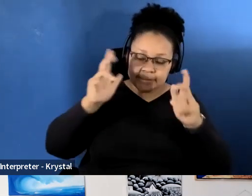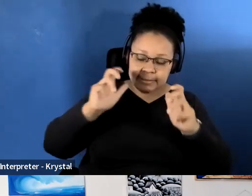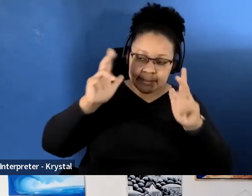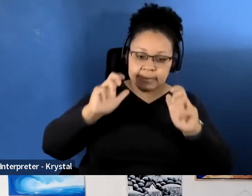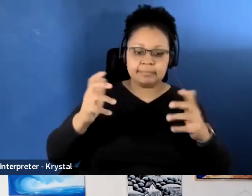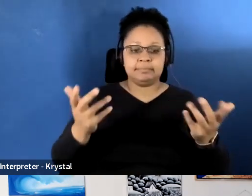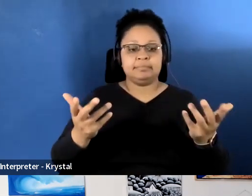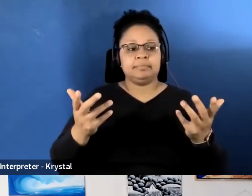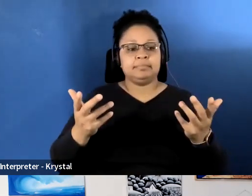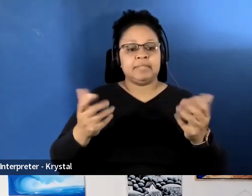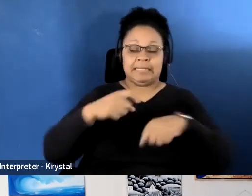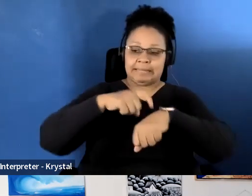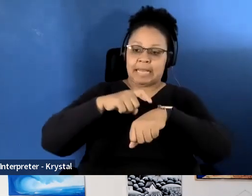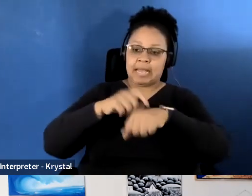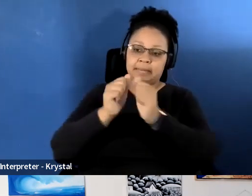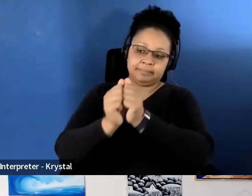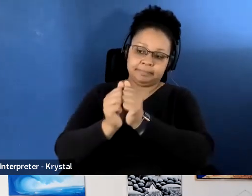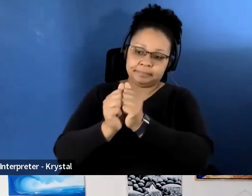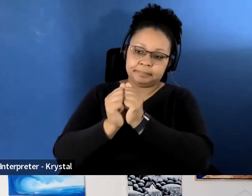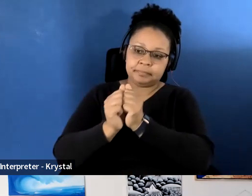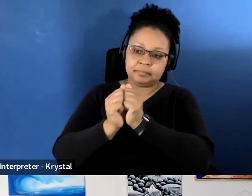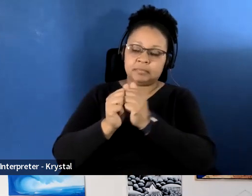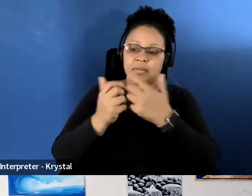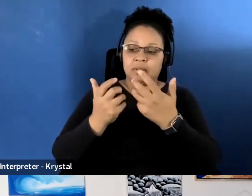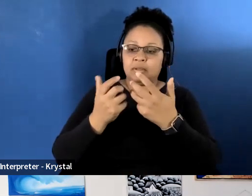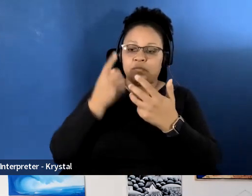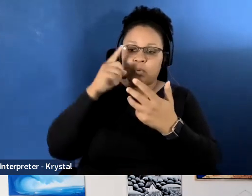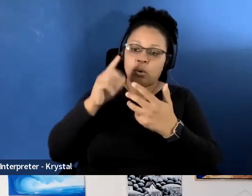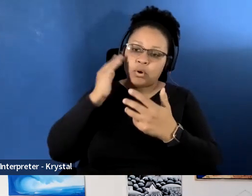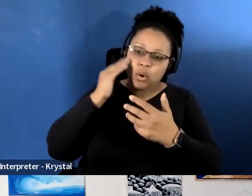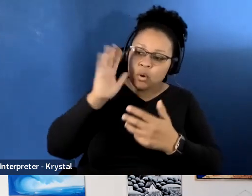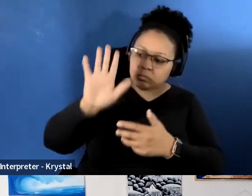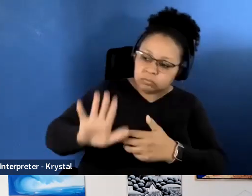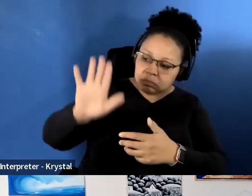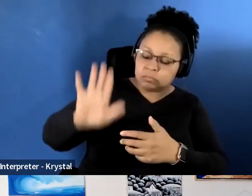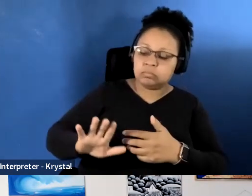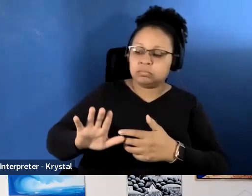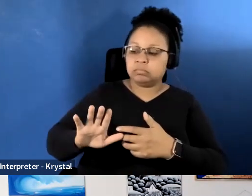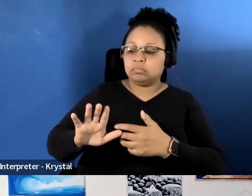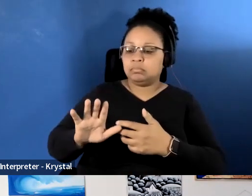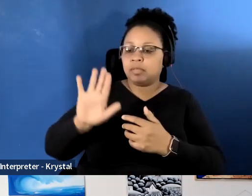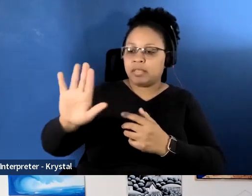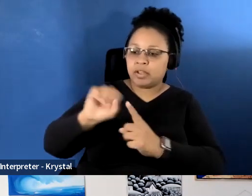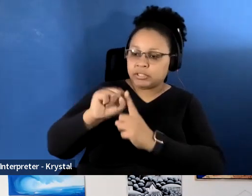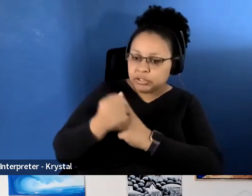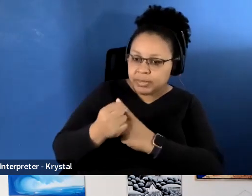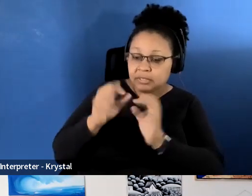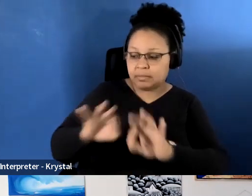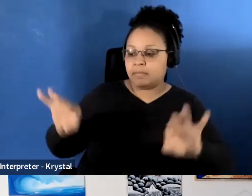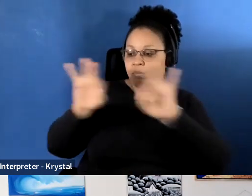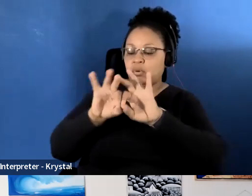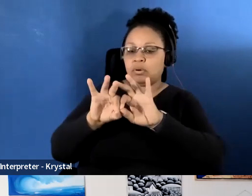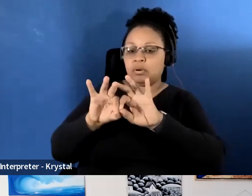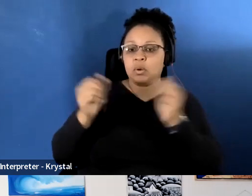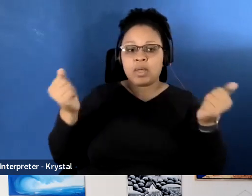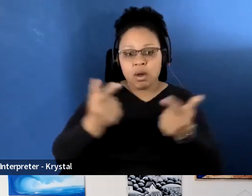I think spending adequate time with somebody to get to know their situation and them as a person is important because everybody wants to be